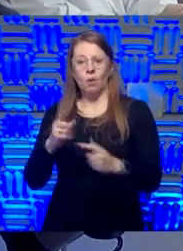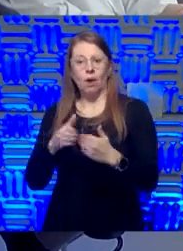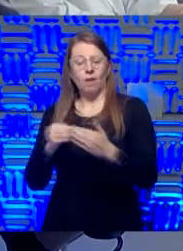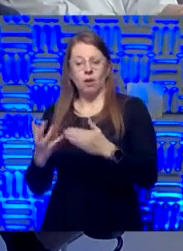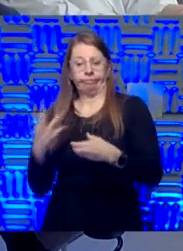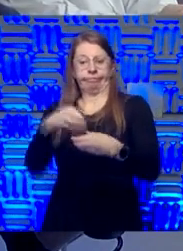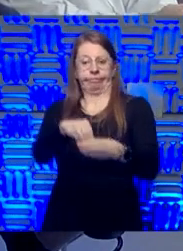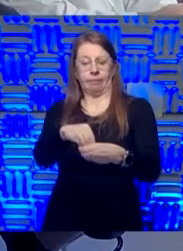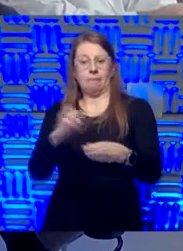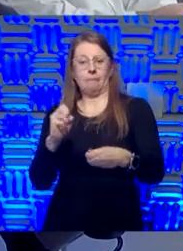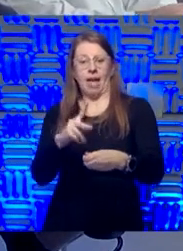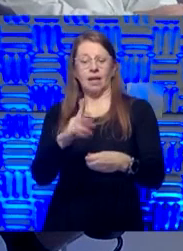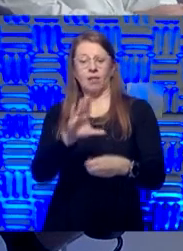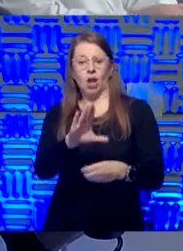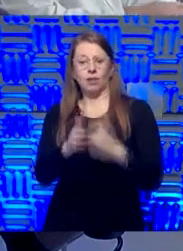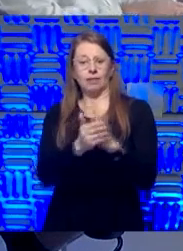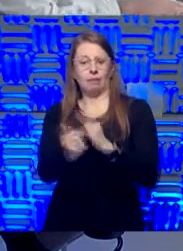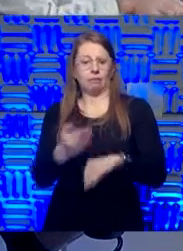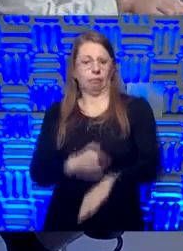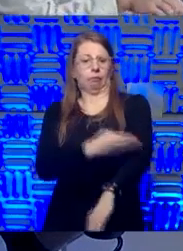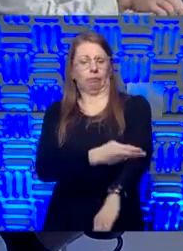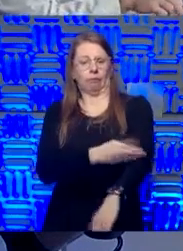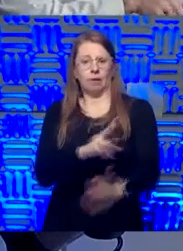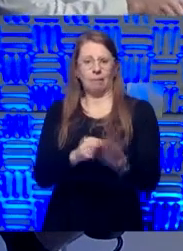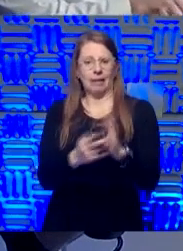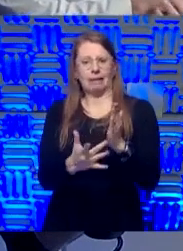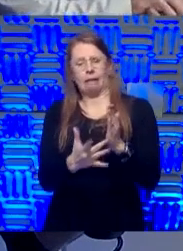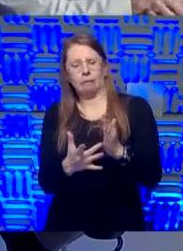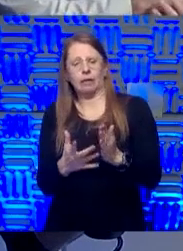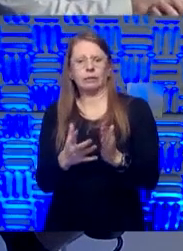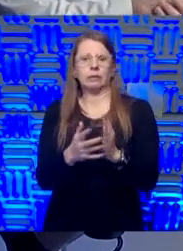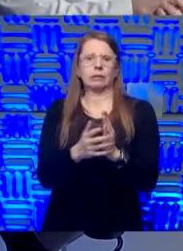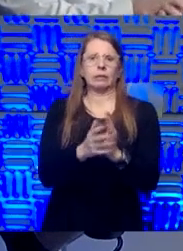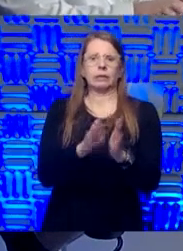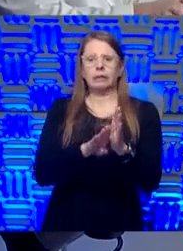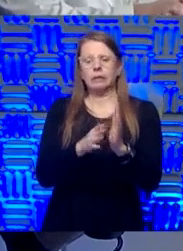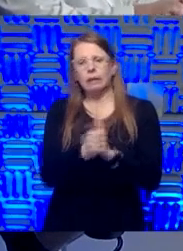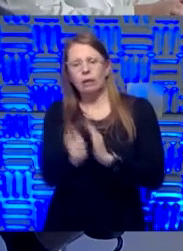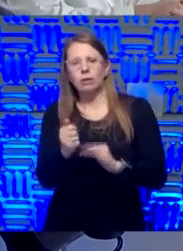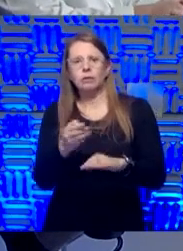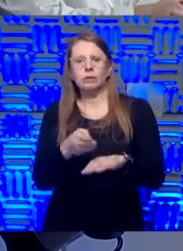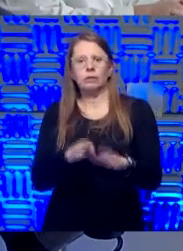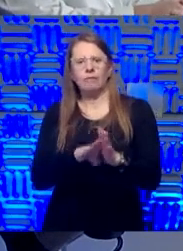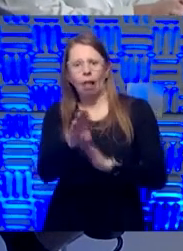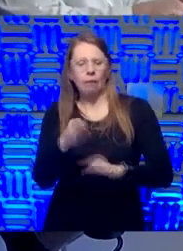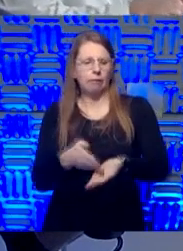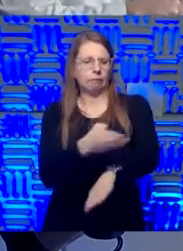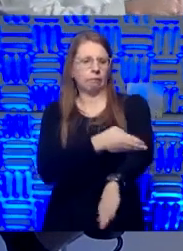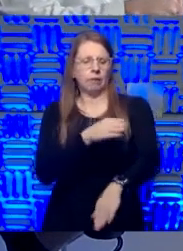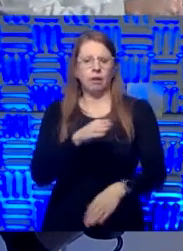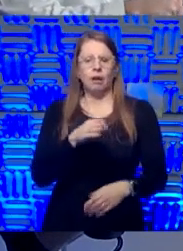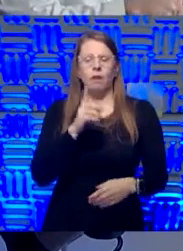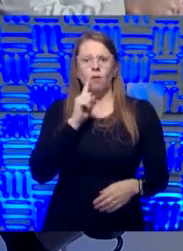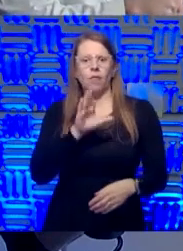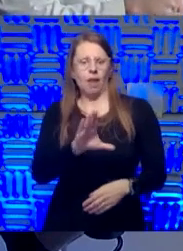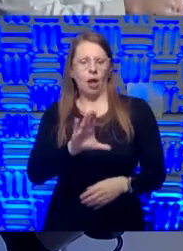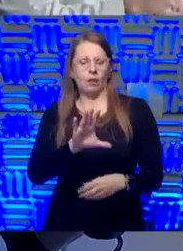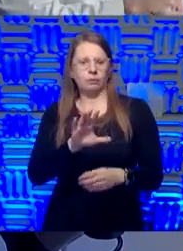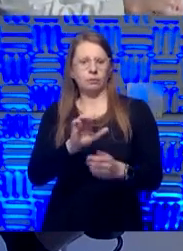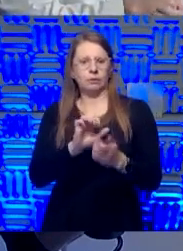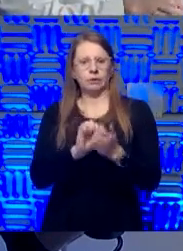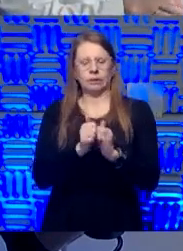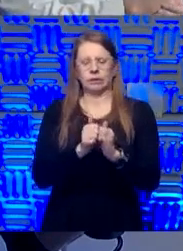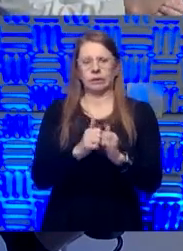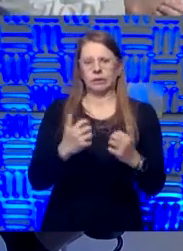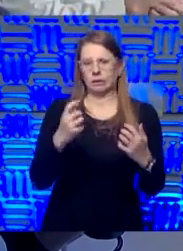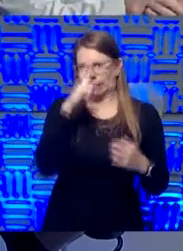increase their skills and make technical development and skill development part of their summer. That's a great question, and space